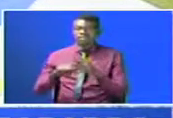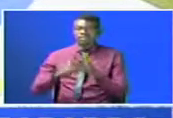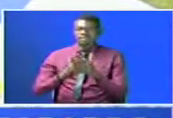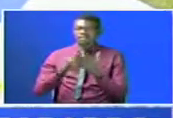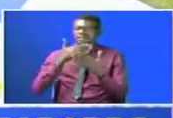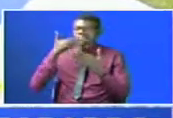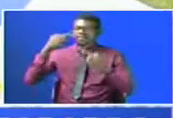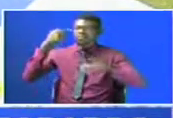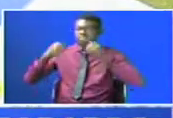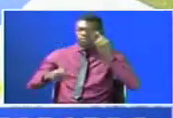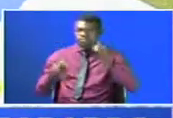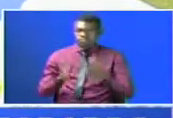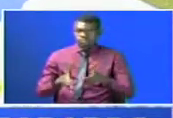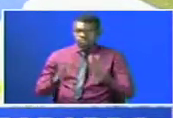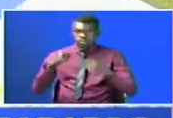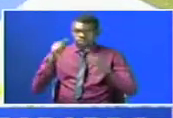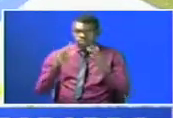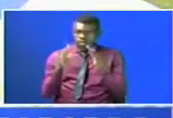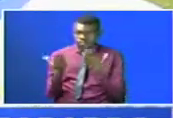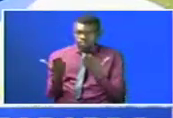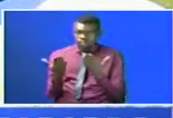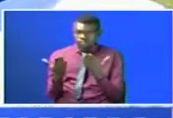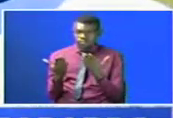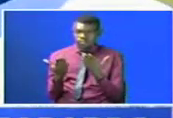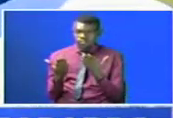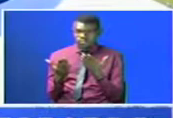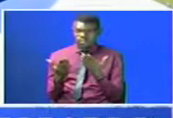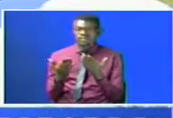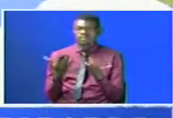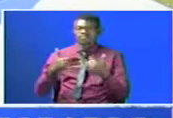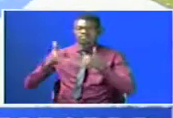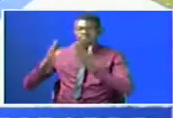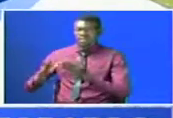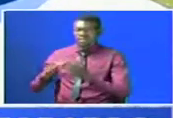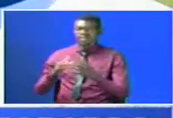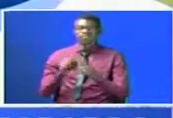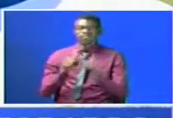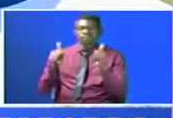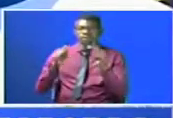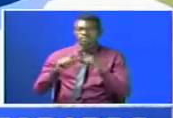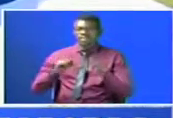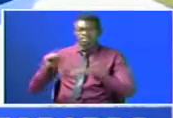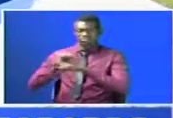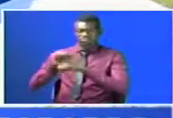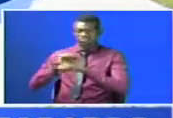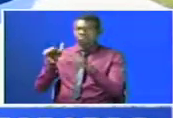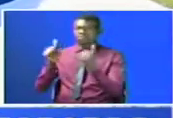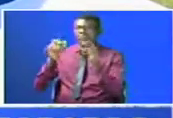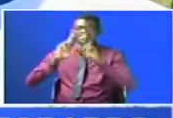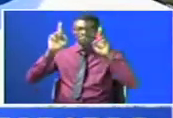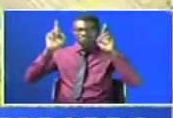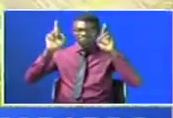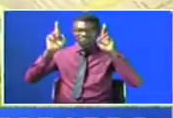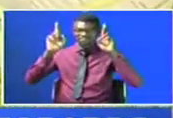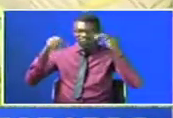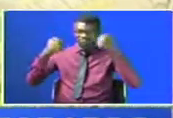ushindi, na njia nzuri ya kupata ushindi labda ni matokeo mema kutoka kwa wachezaji, lakini kwa mazoezi wanaonyesha wako tayari na wako sawa kabisa